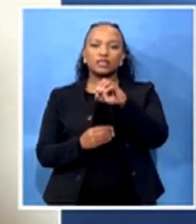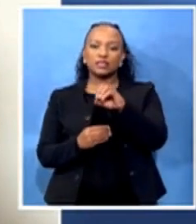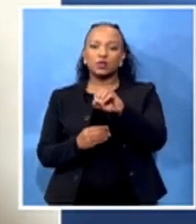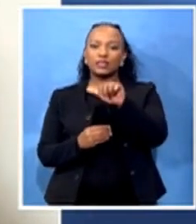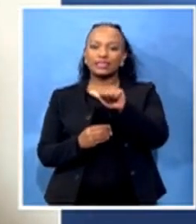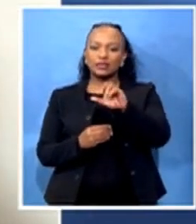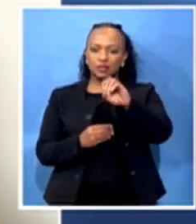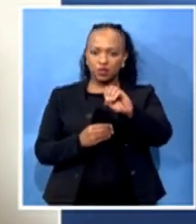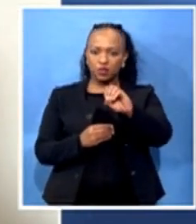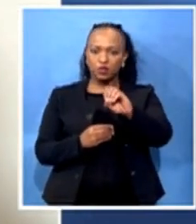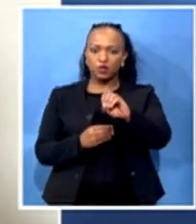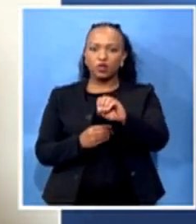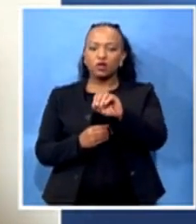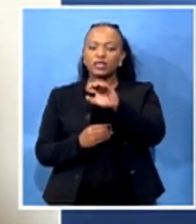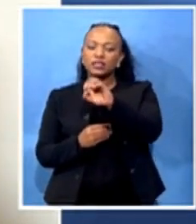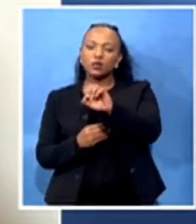070